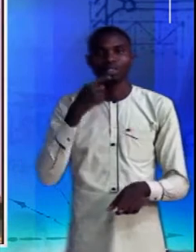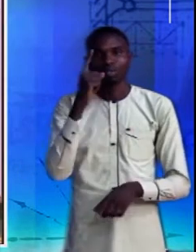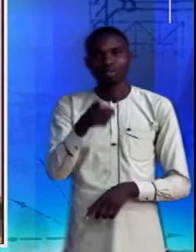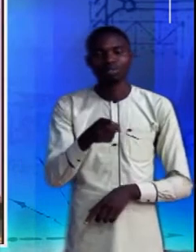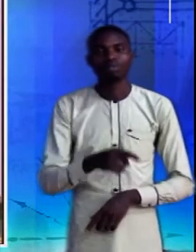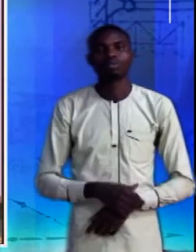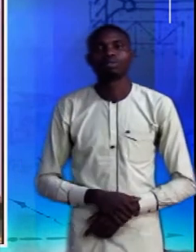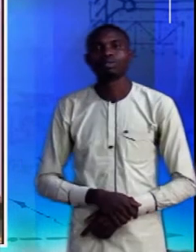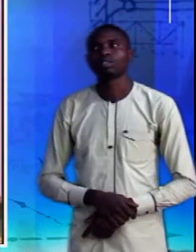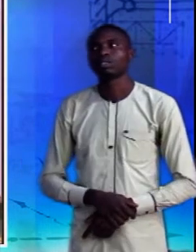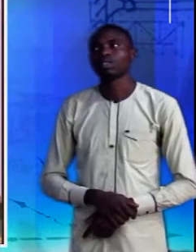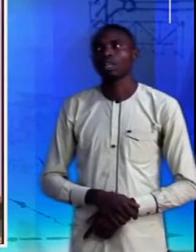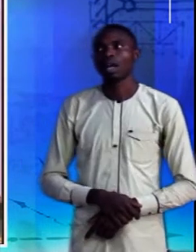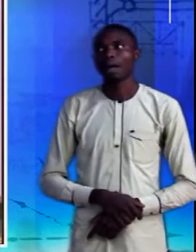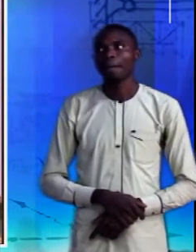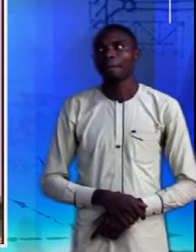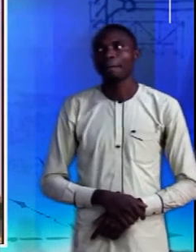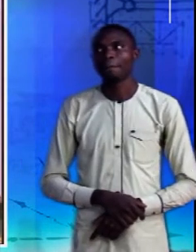units.